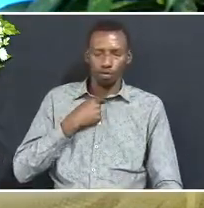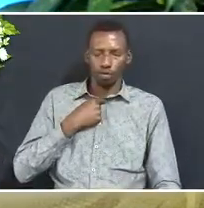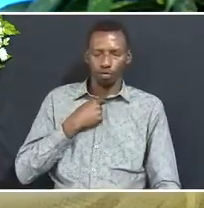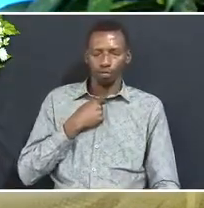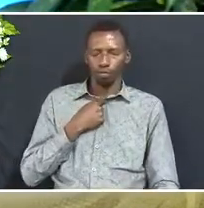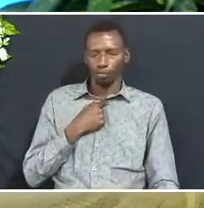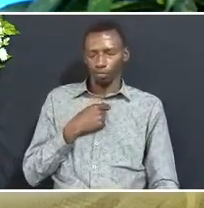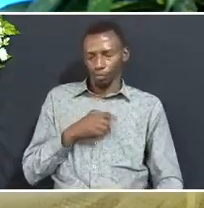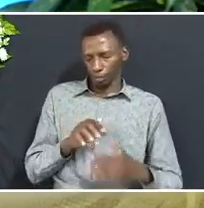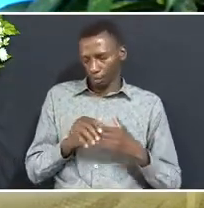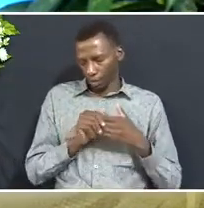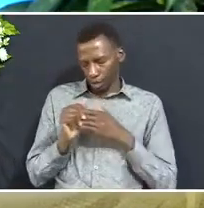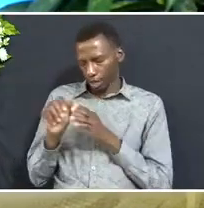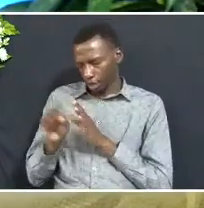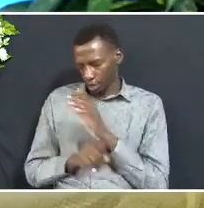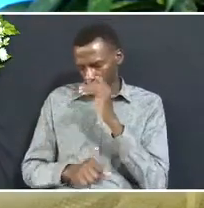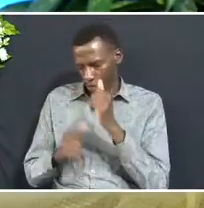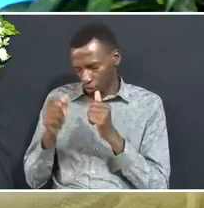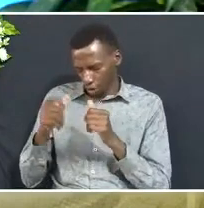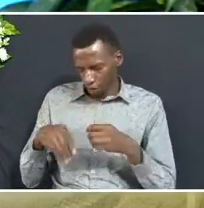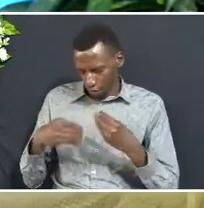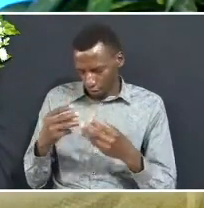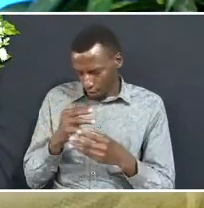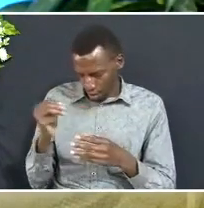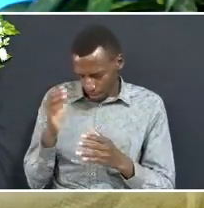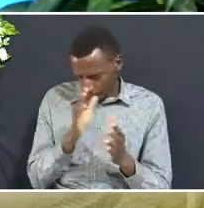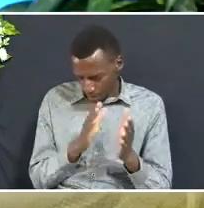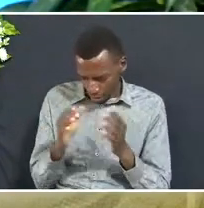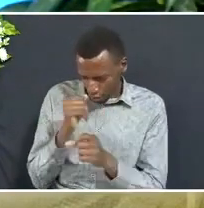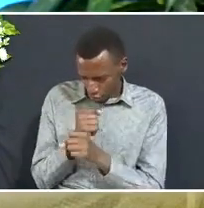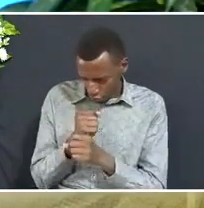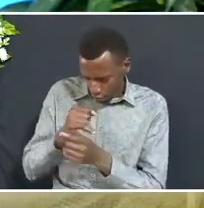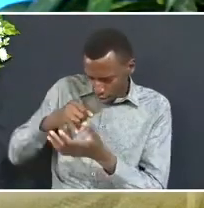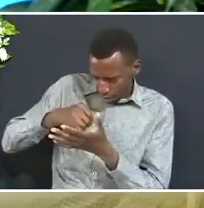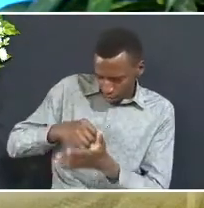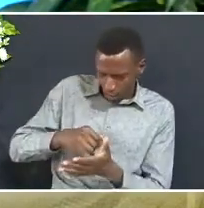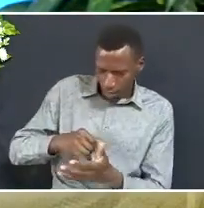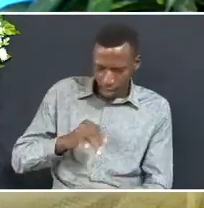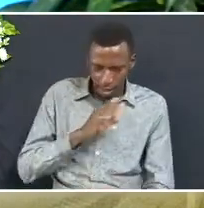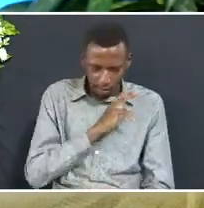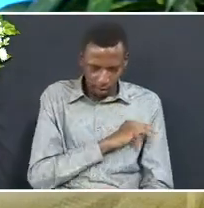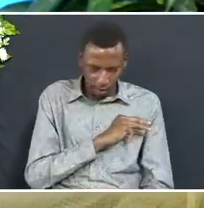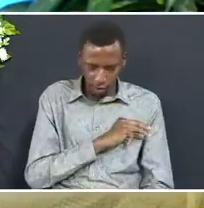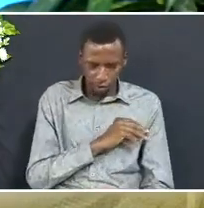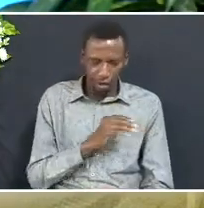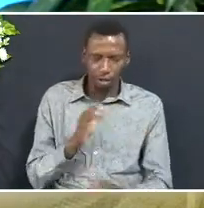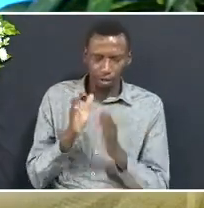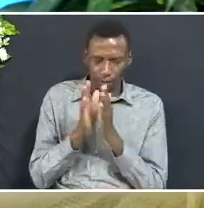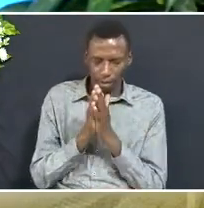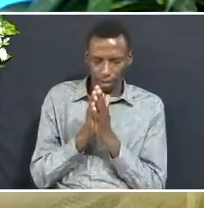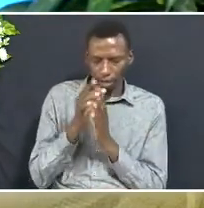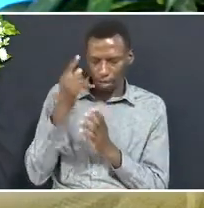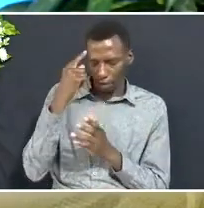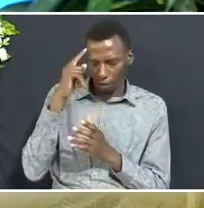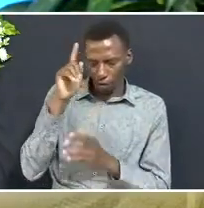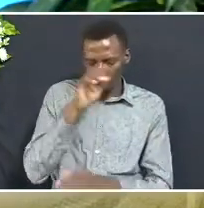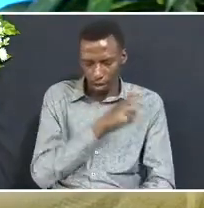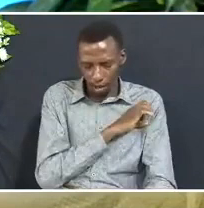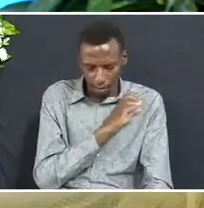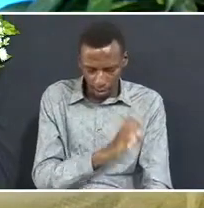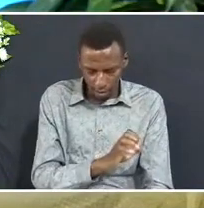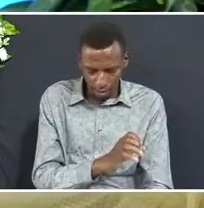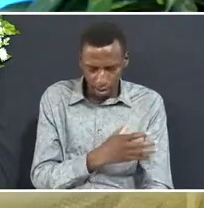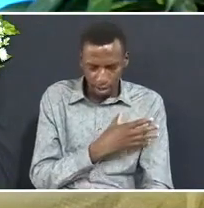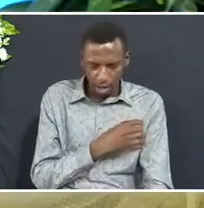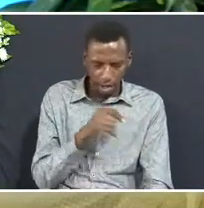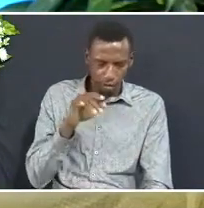leadership. You have given them plans to do emphasis on mission. We pray for your empowerment and